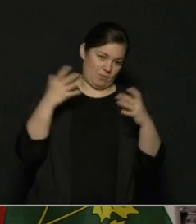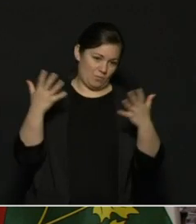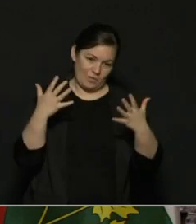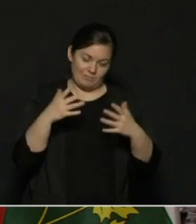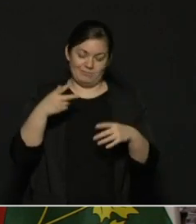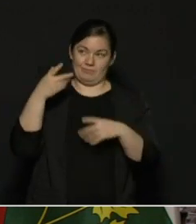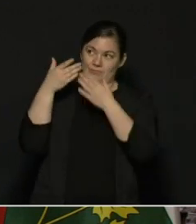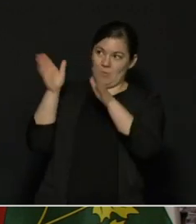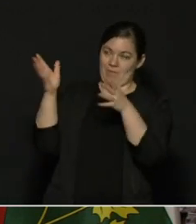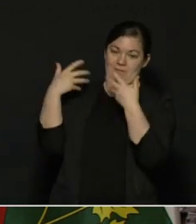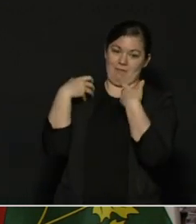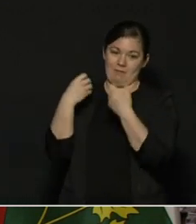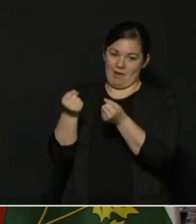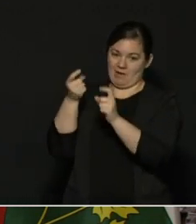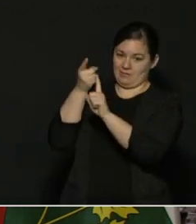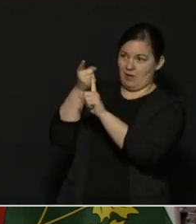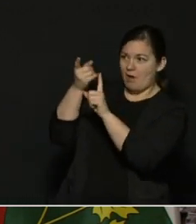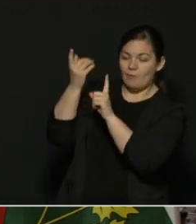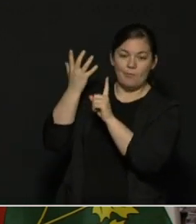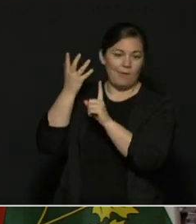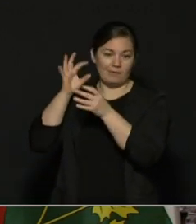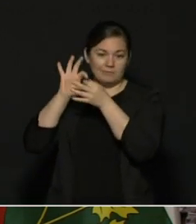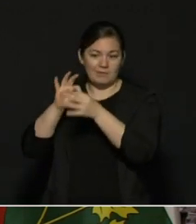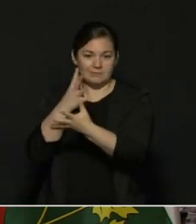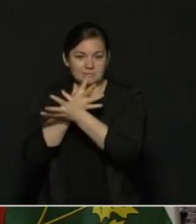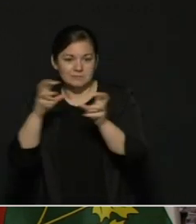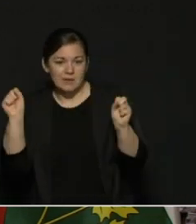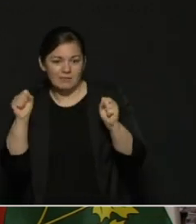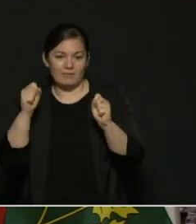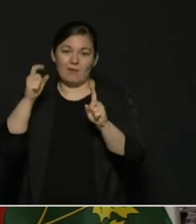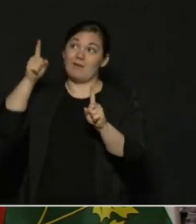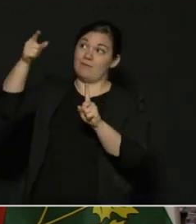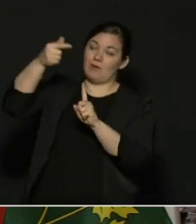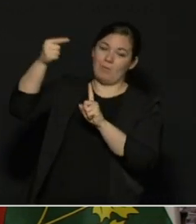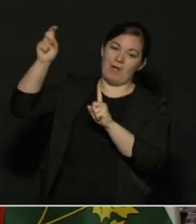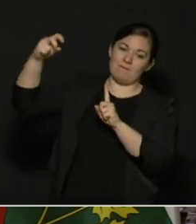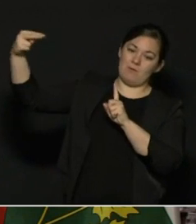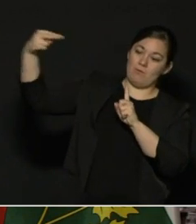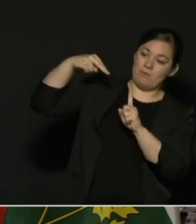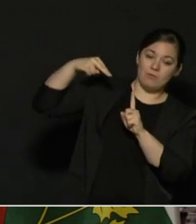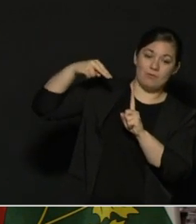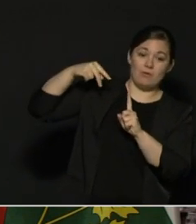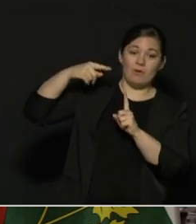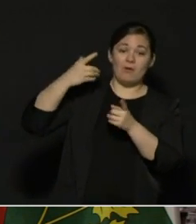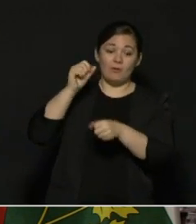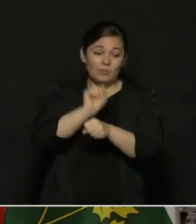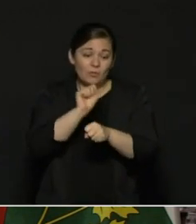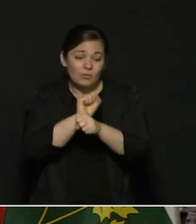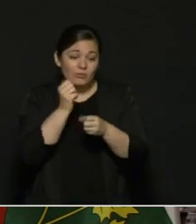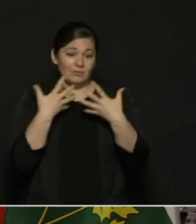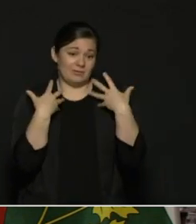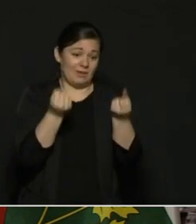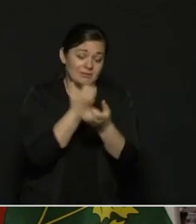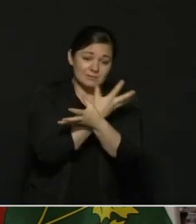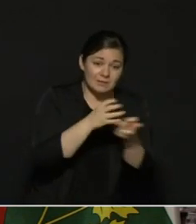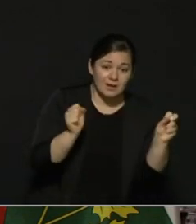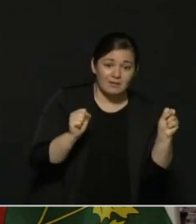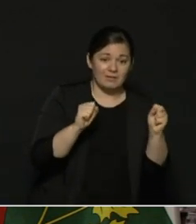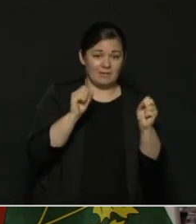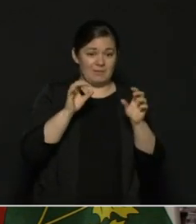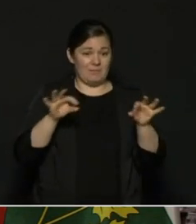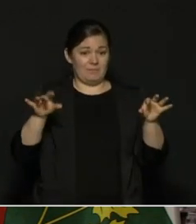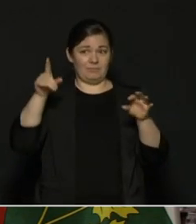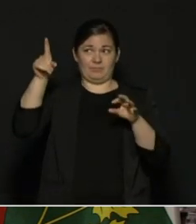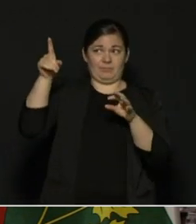labor, occupational health and safety, all sorts of factors that require a lot more intensive work by various ministries and